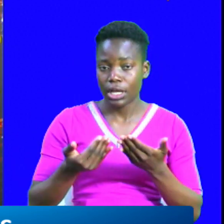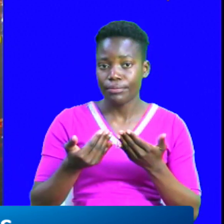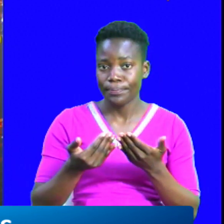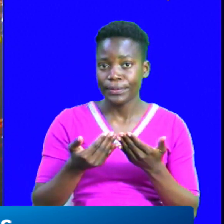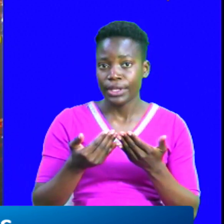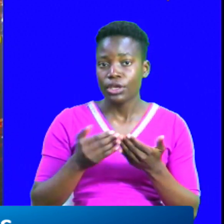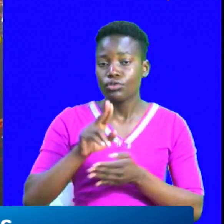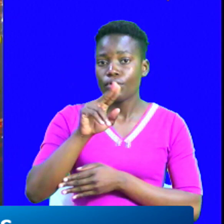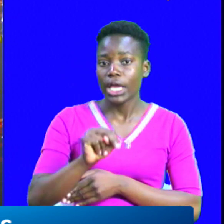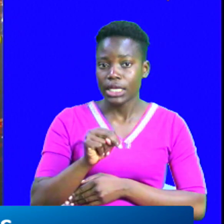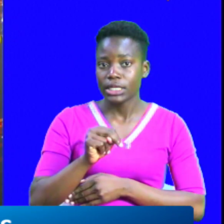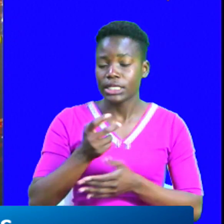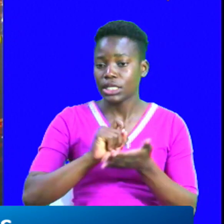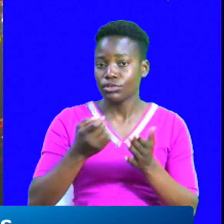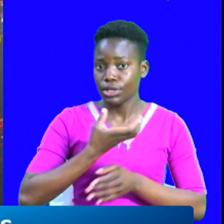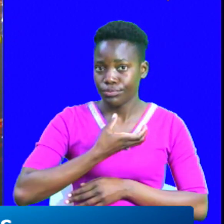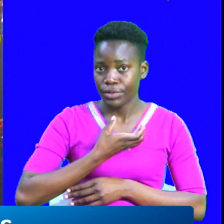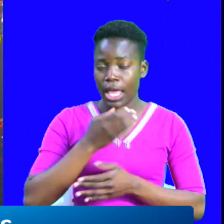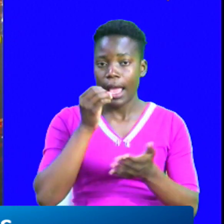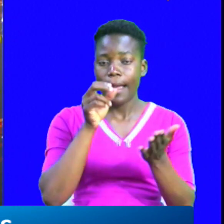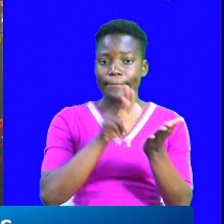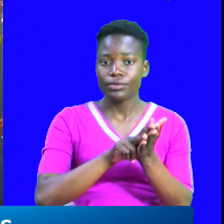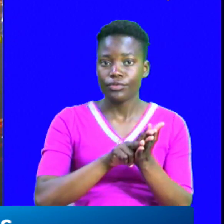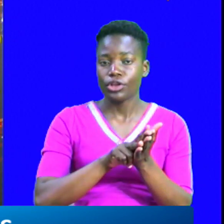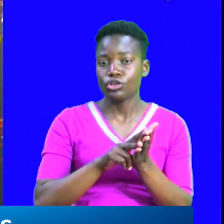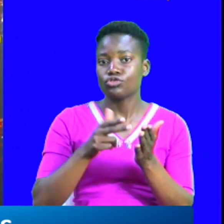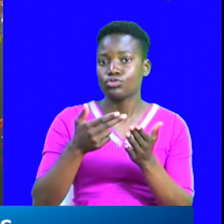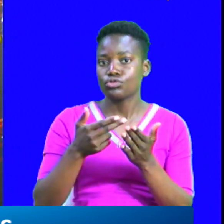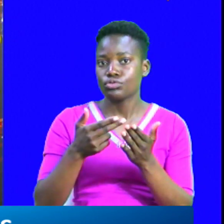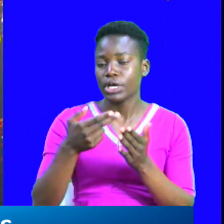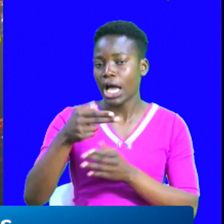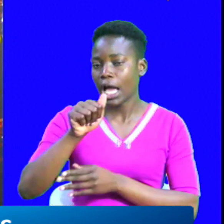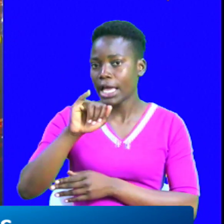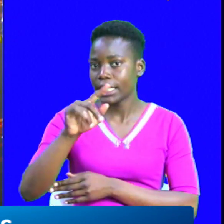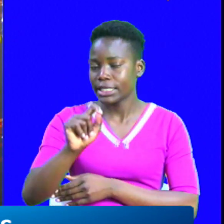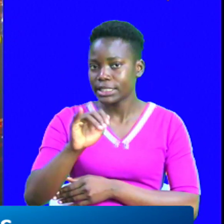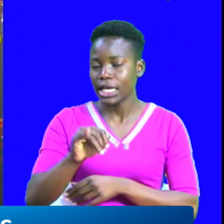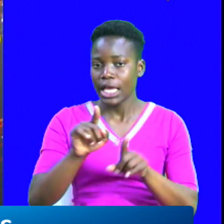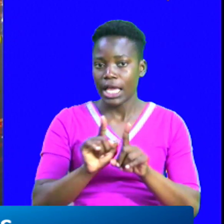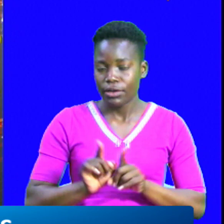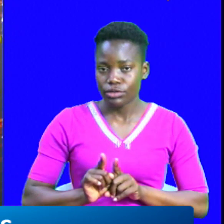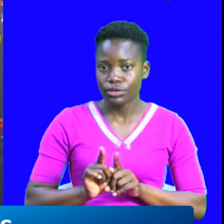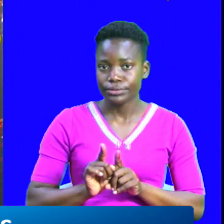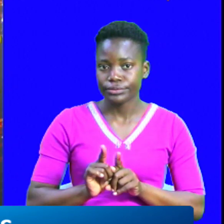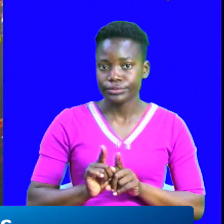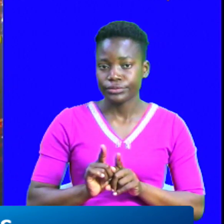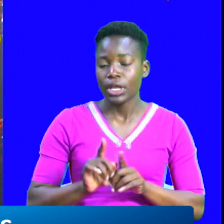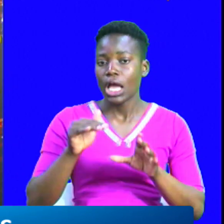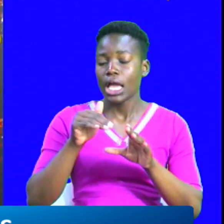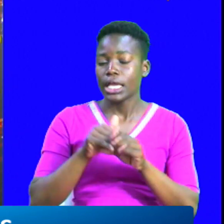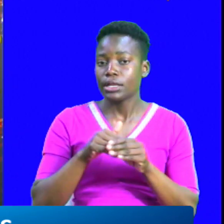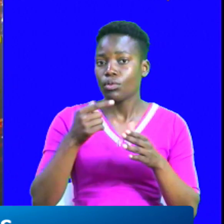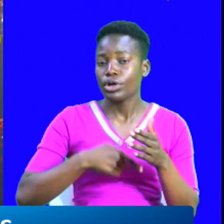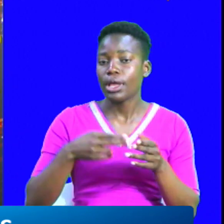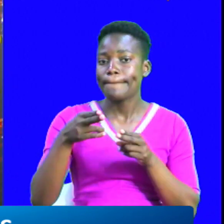Council's approval of a foreign security mission to Haiti and gang violence. Haiti amid gang violence